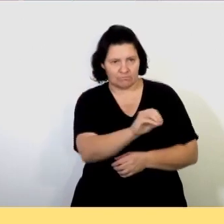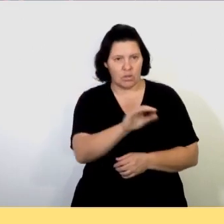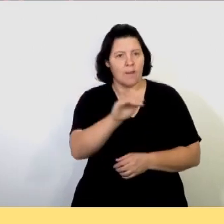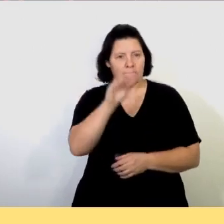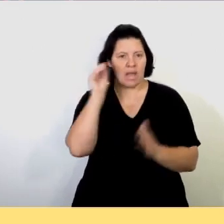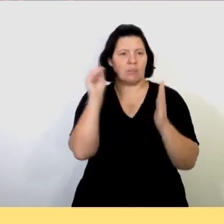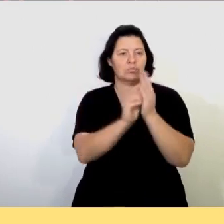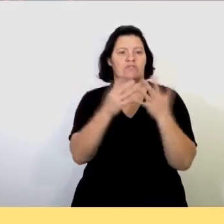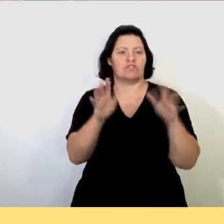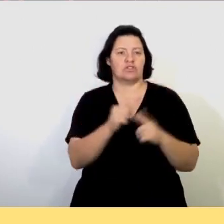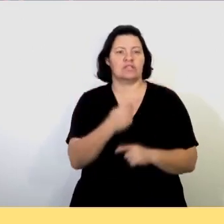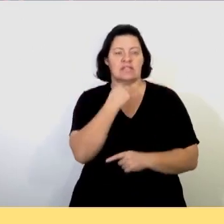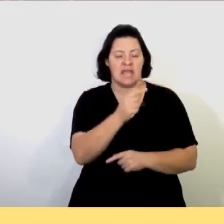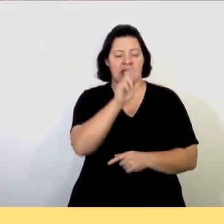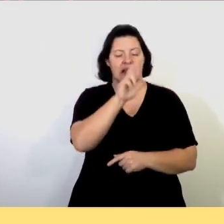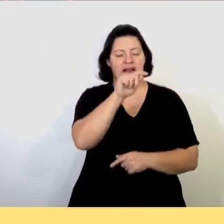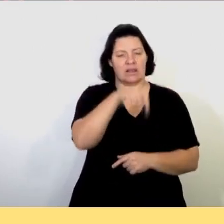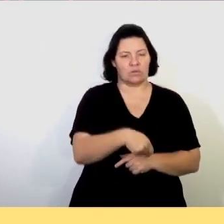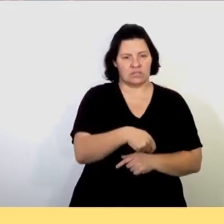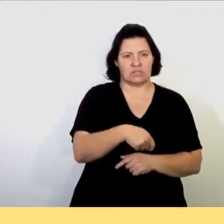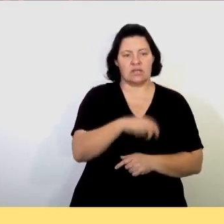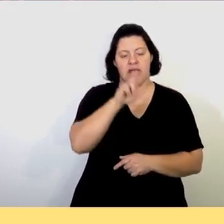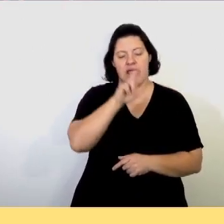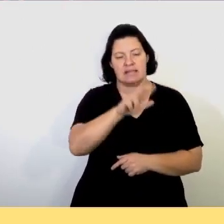you, so I'm coming here to say